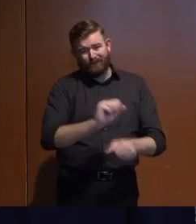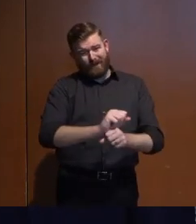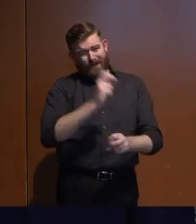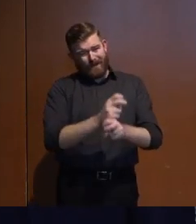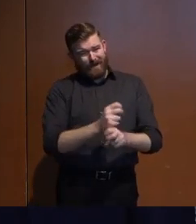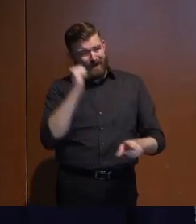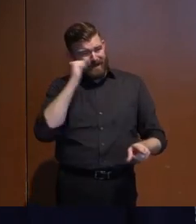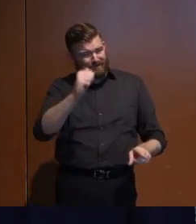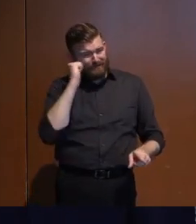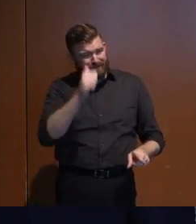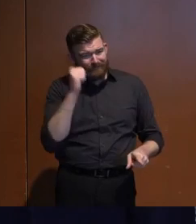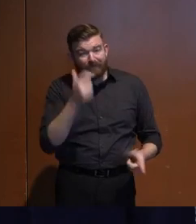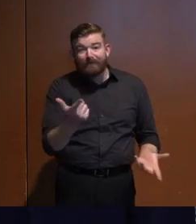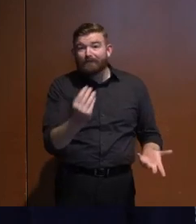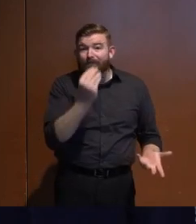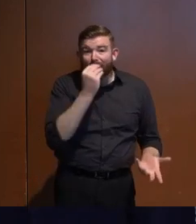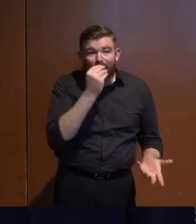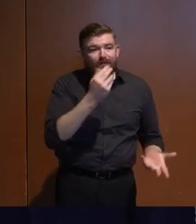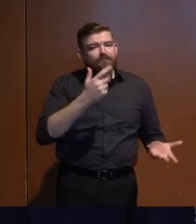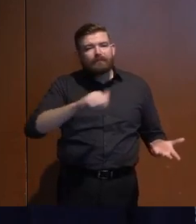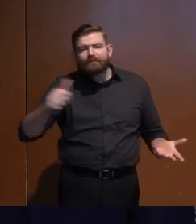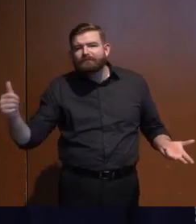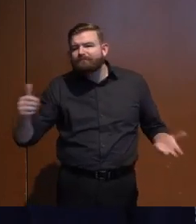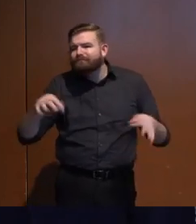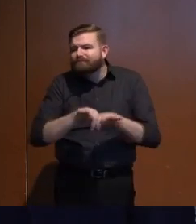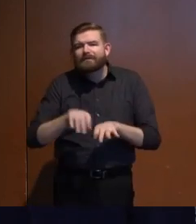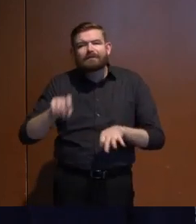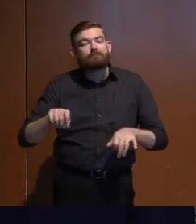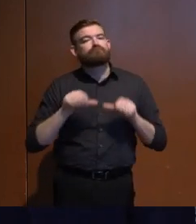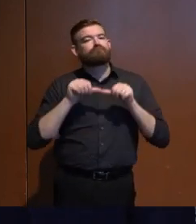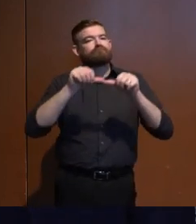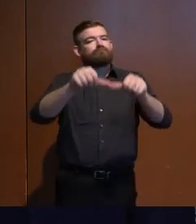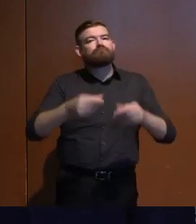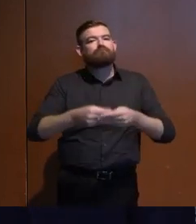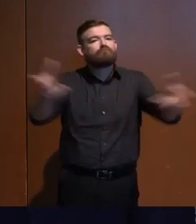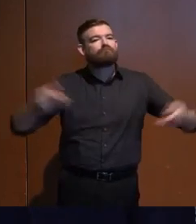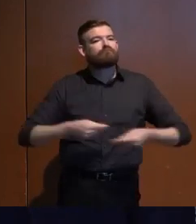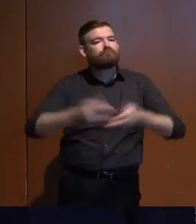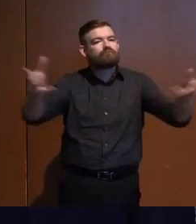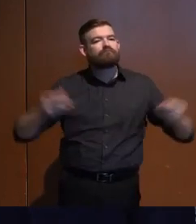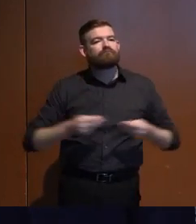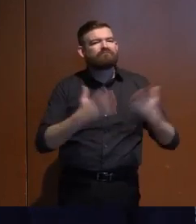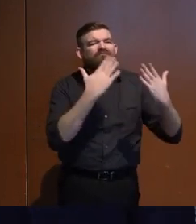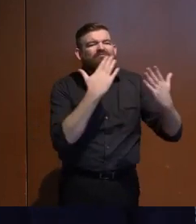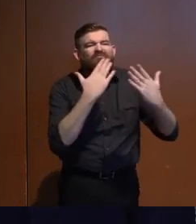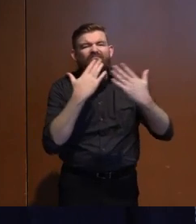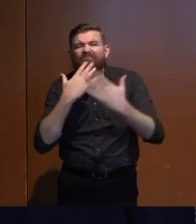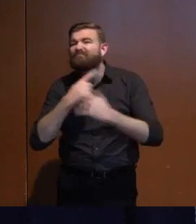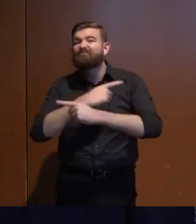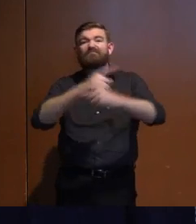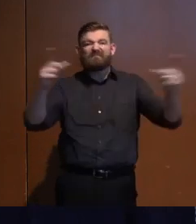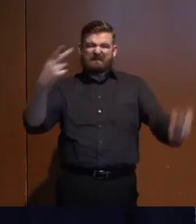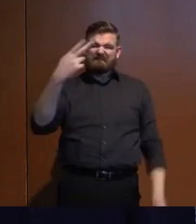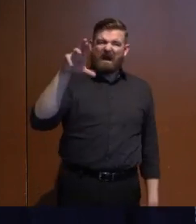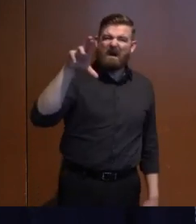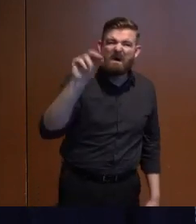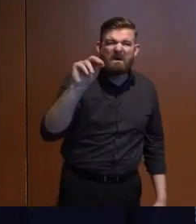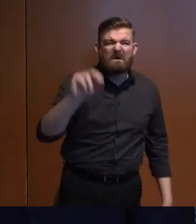other essentials are available. They are all heroes, and we thank them for keeping things going.